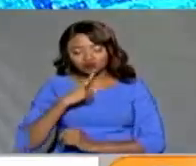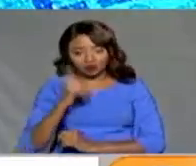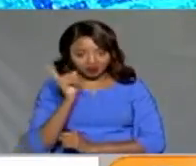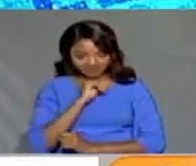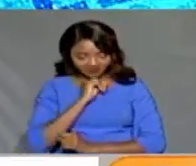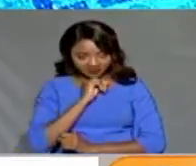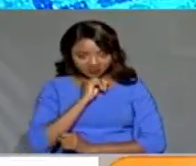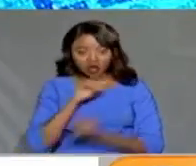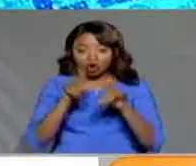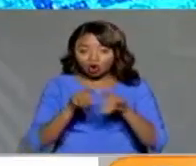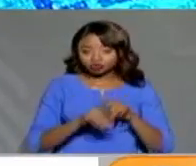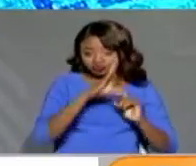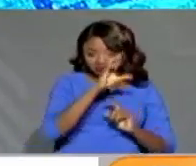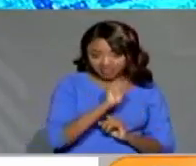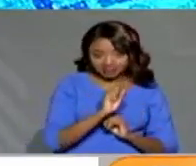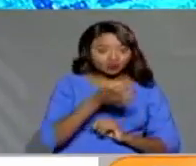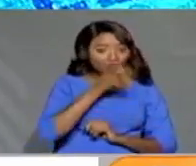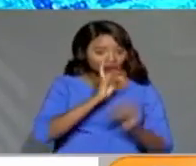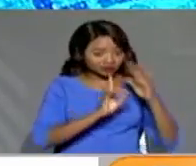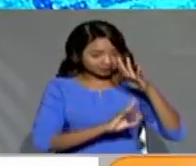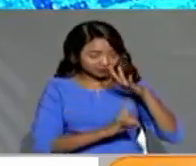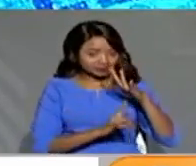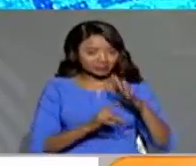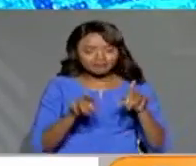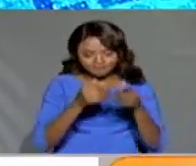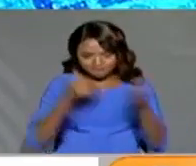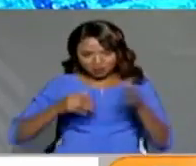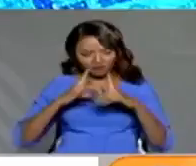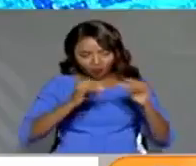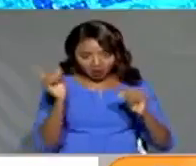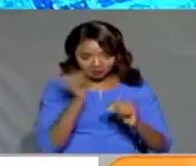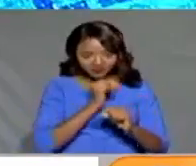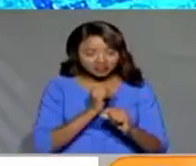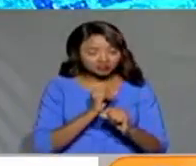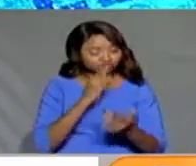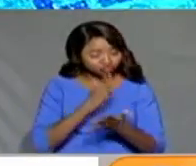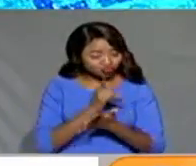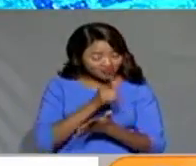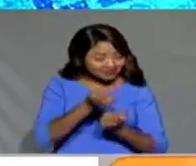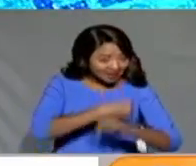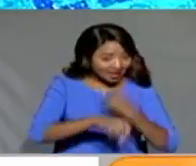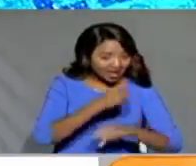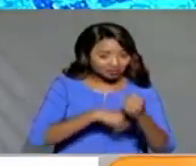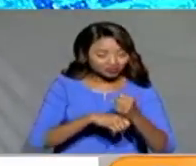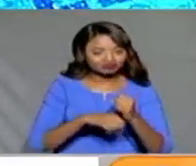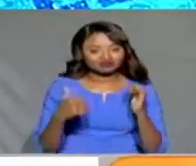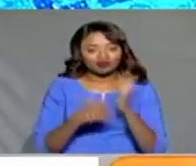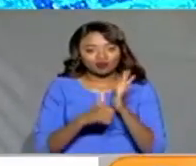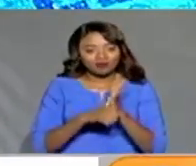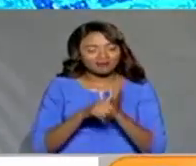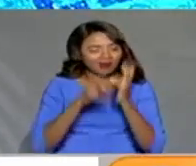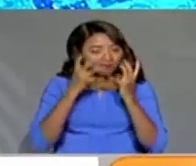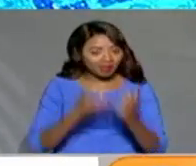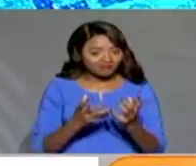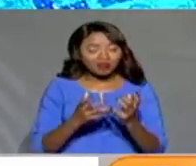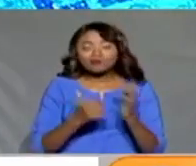Water Cabinet Secretary Simon Chelugui in an earlier statement, would have serious ramifications, not just